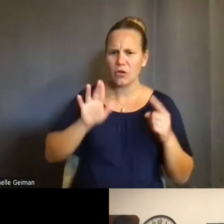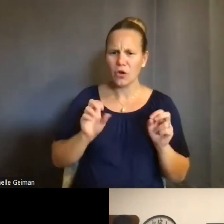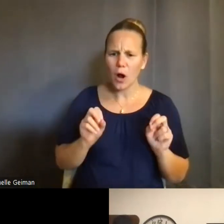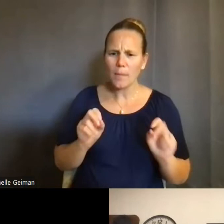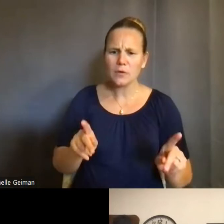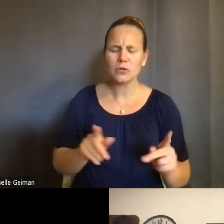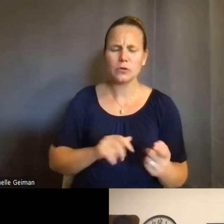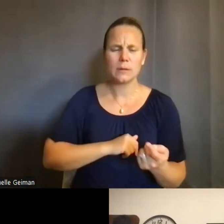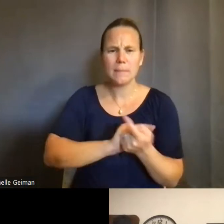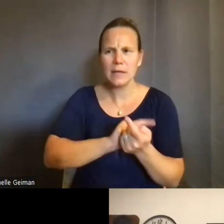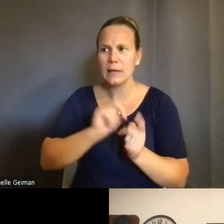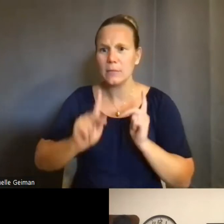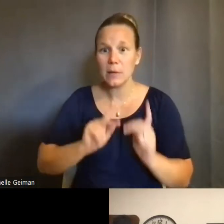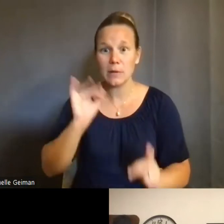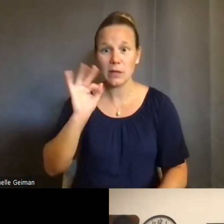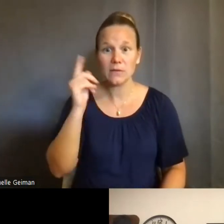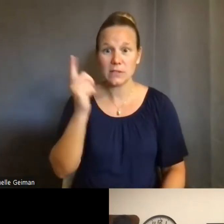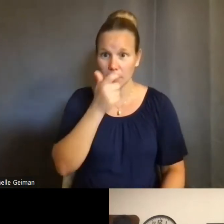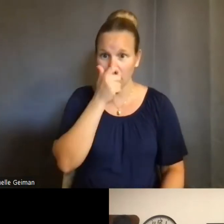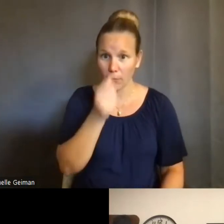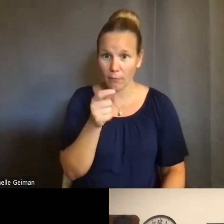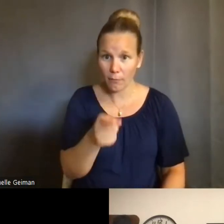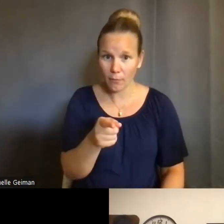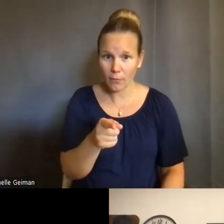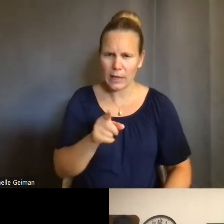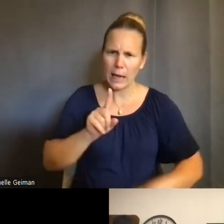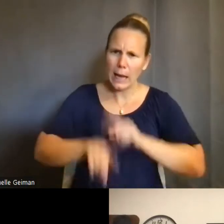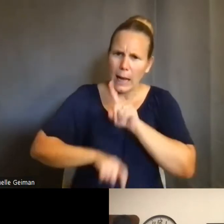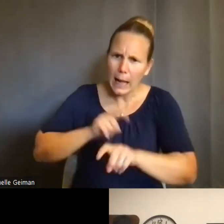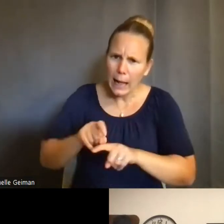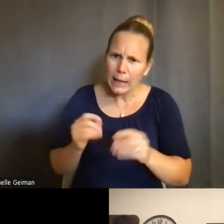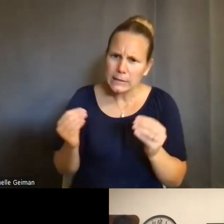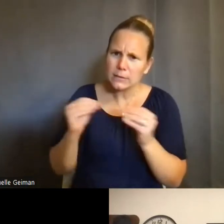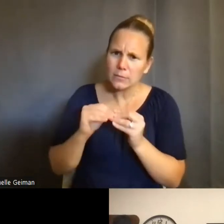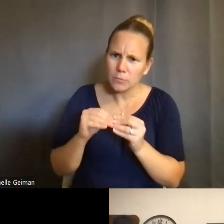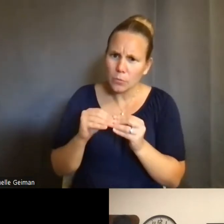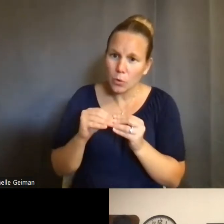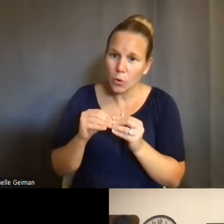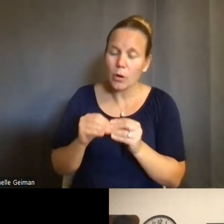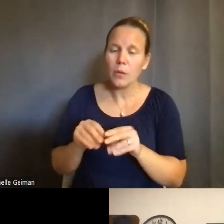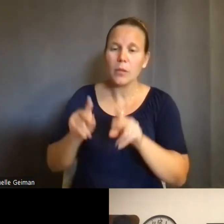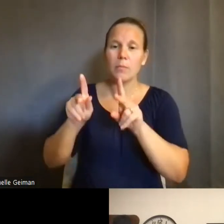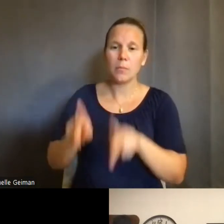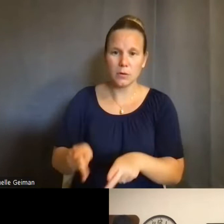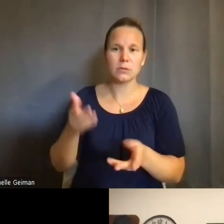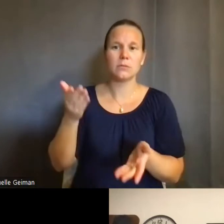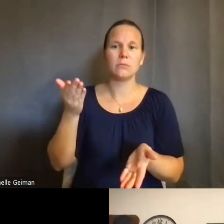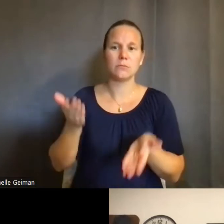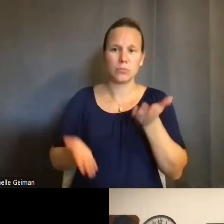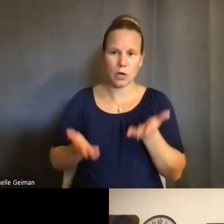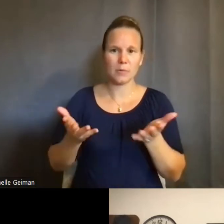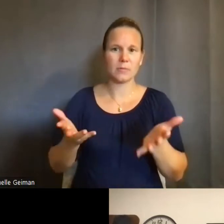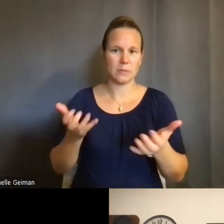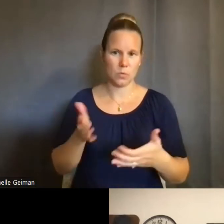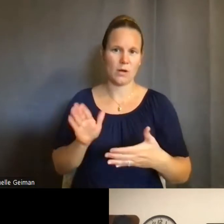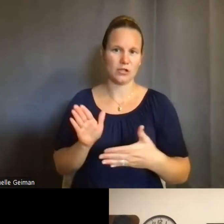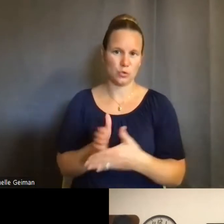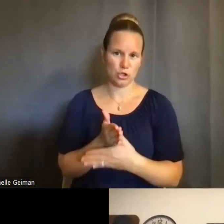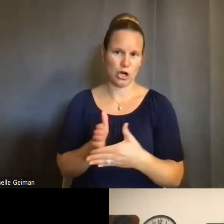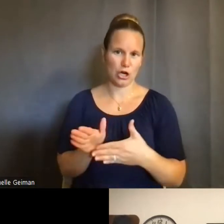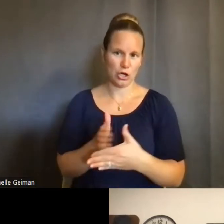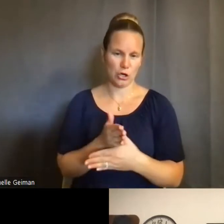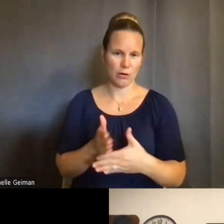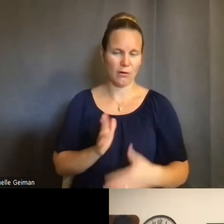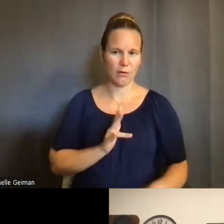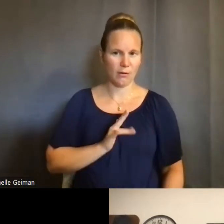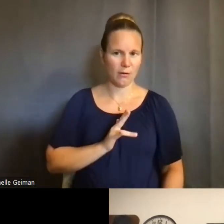people, if something interests you, ask more about it. The person will probably want to share. And that's a great skill to take with